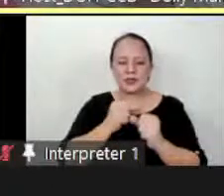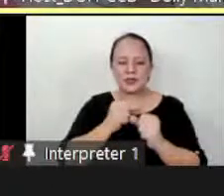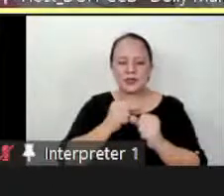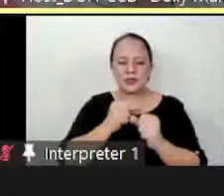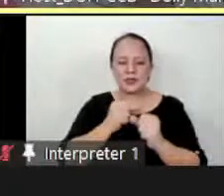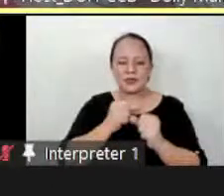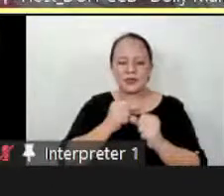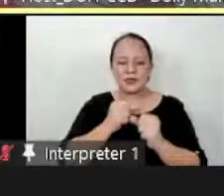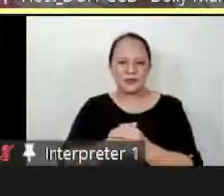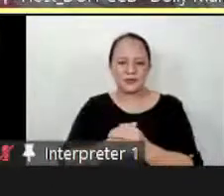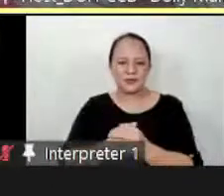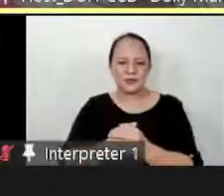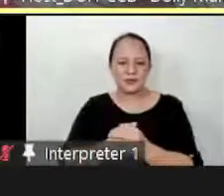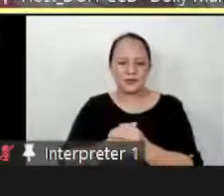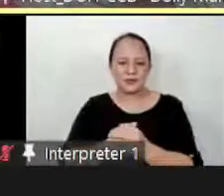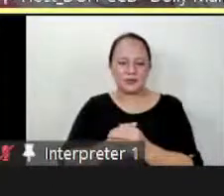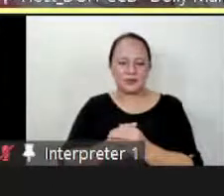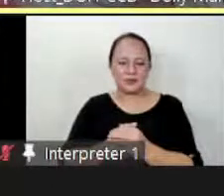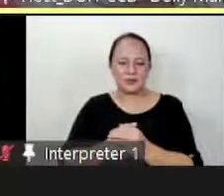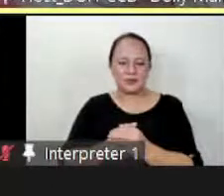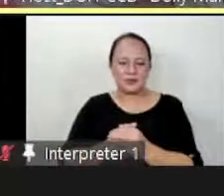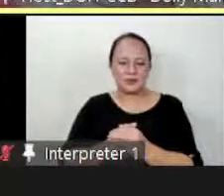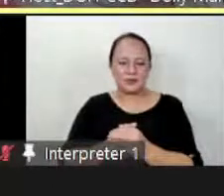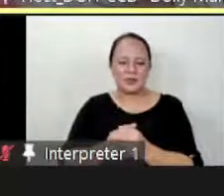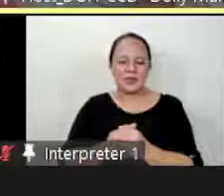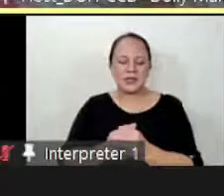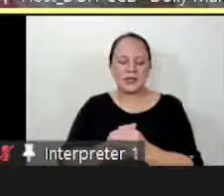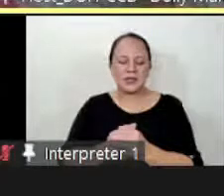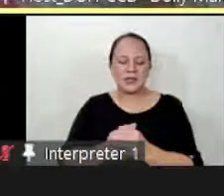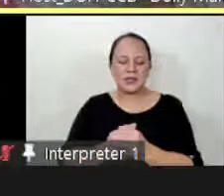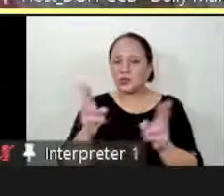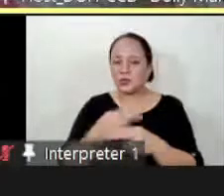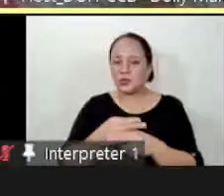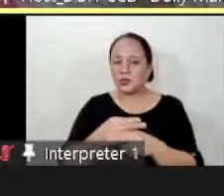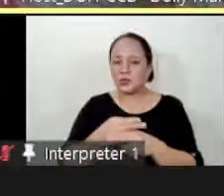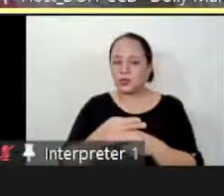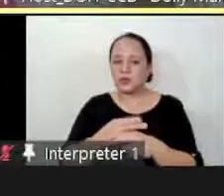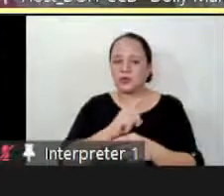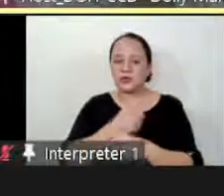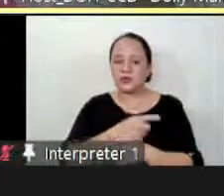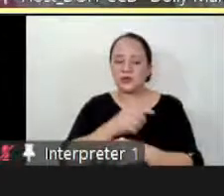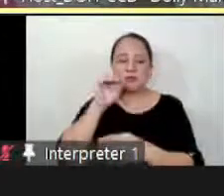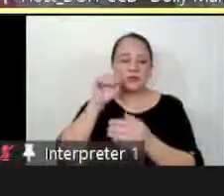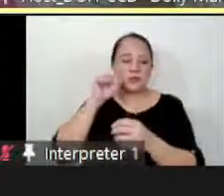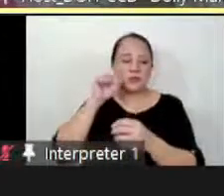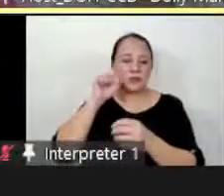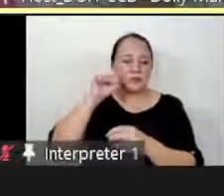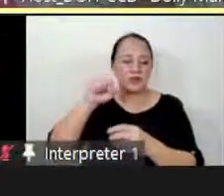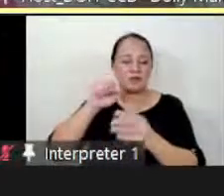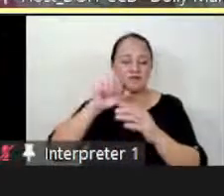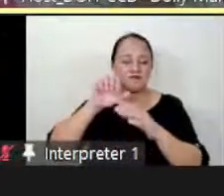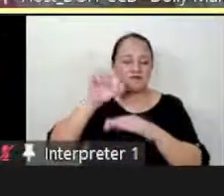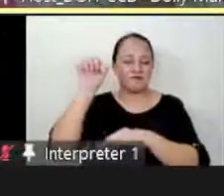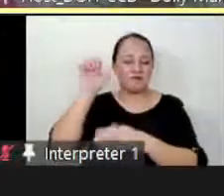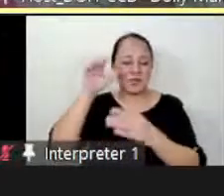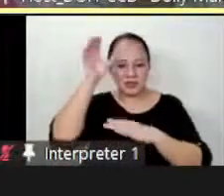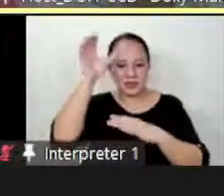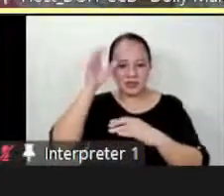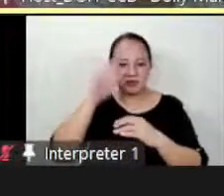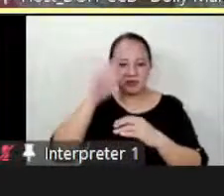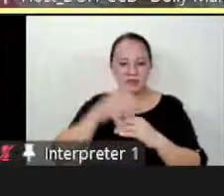unquote. Put simply, the power to fight cancer, more than